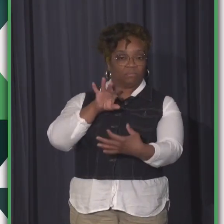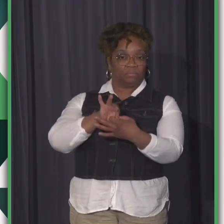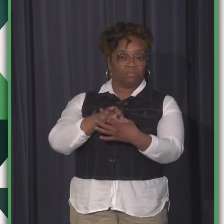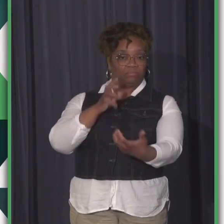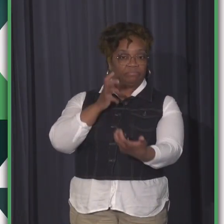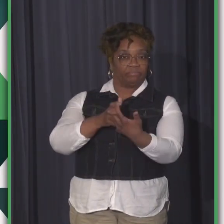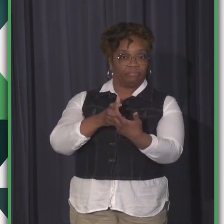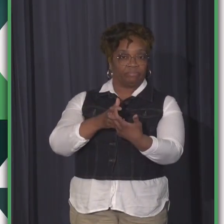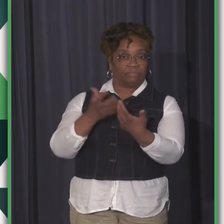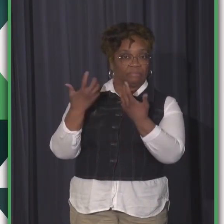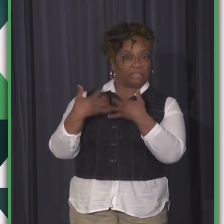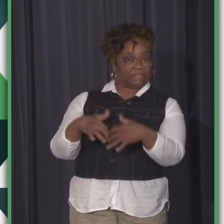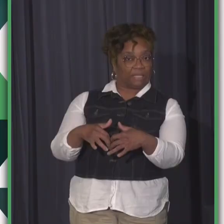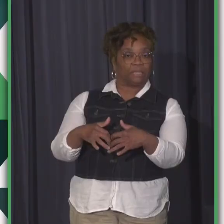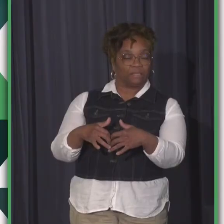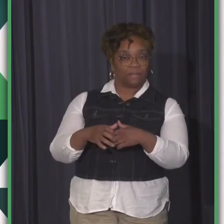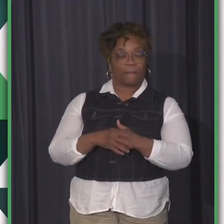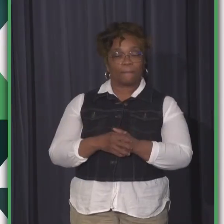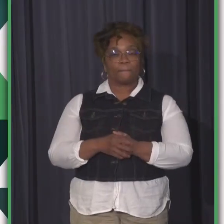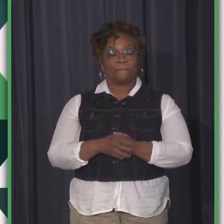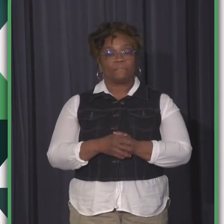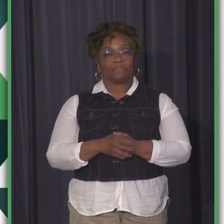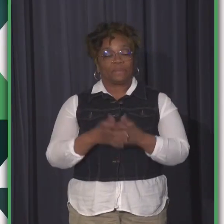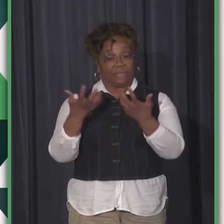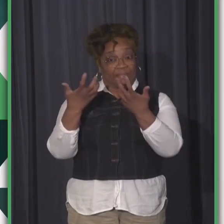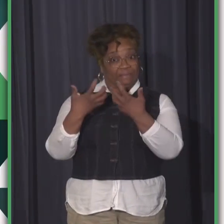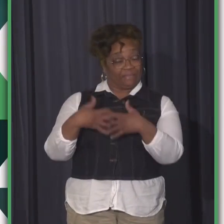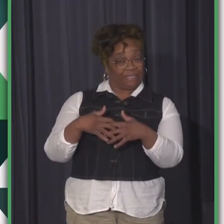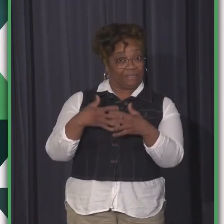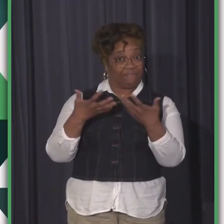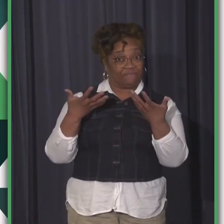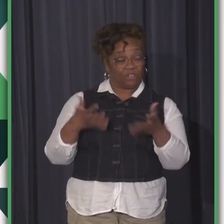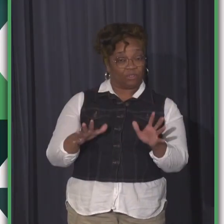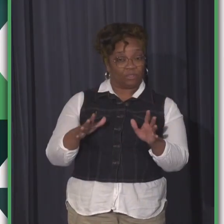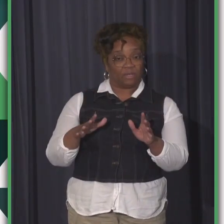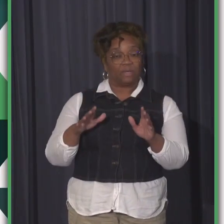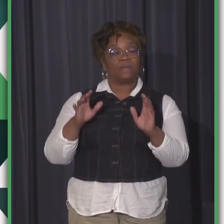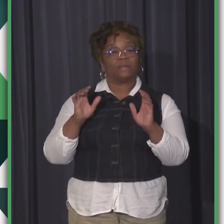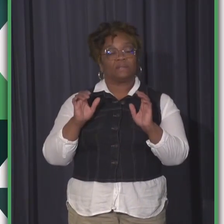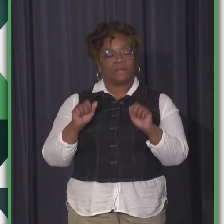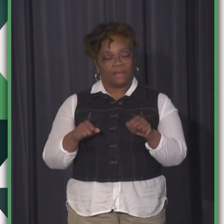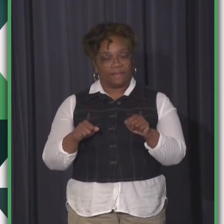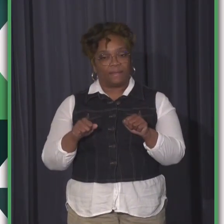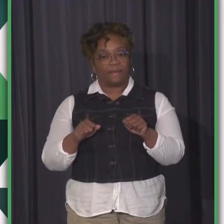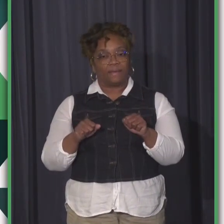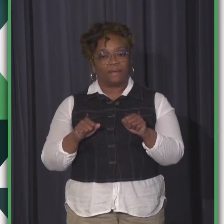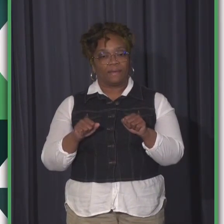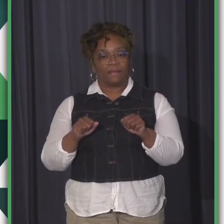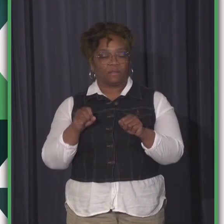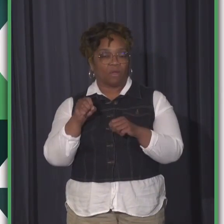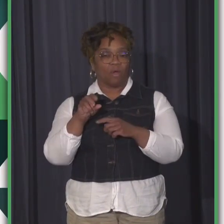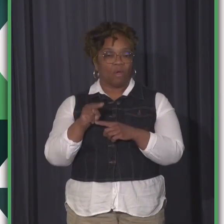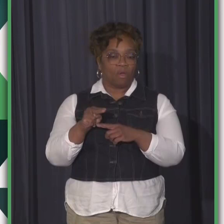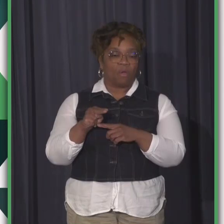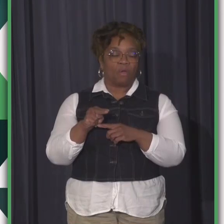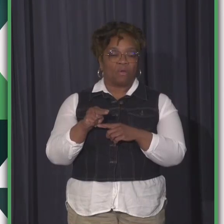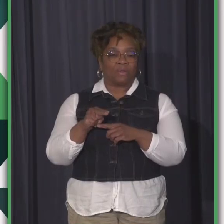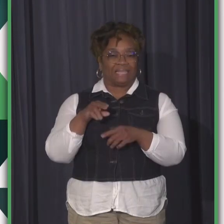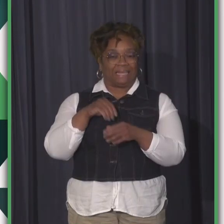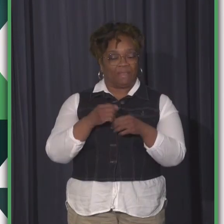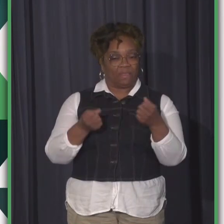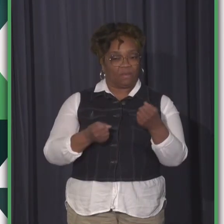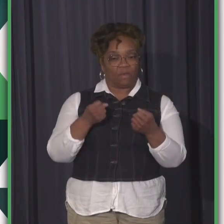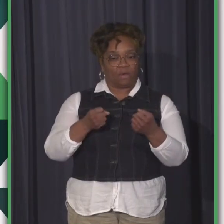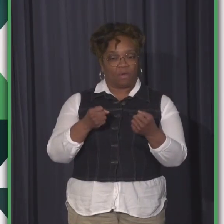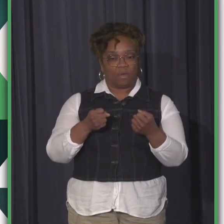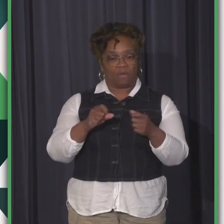activate. And then once it's synced, they can activate it from the in-car inside the vehicle through the in-car